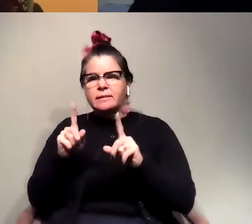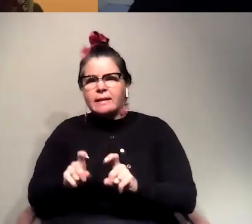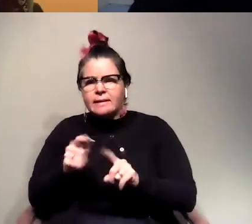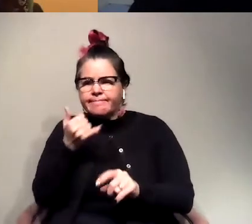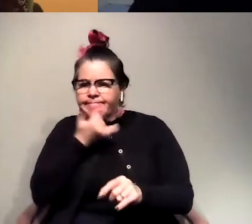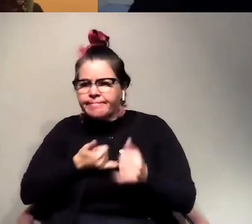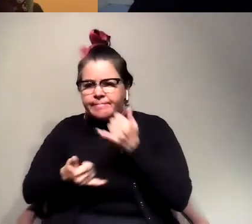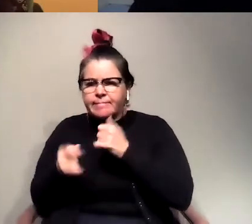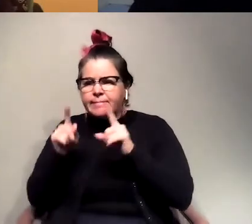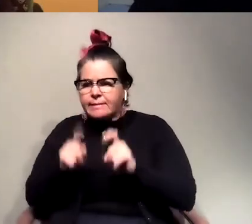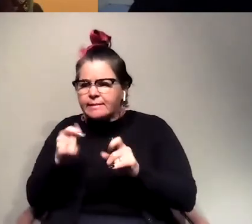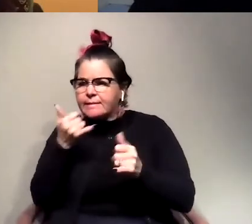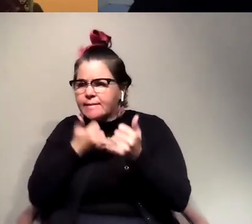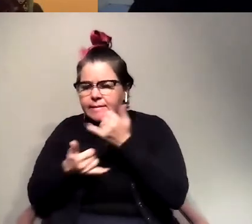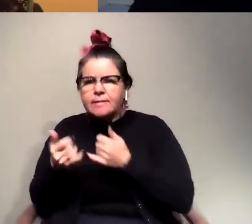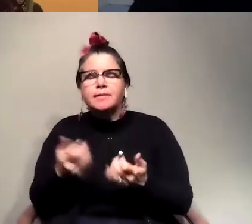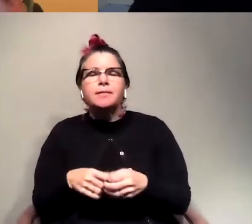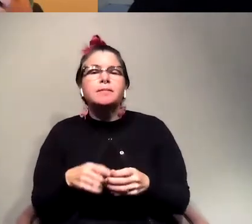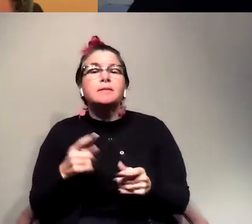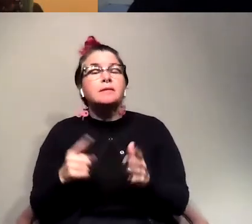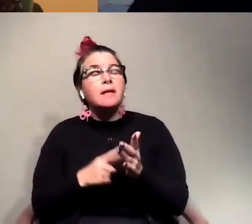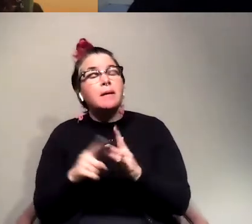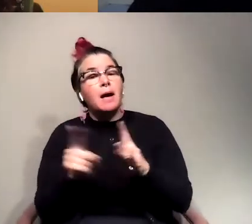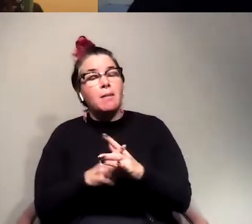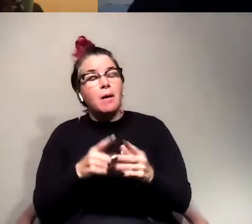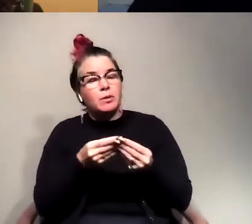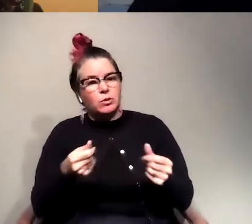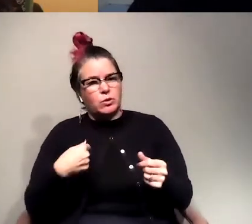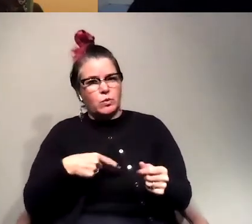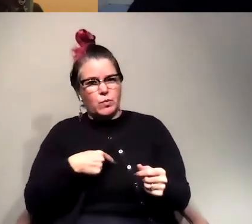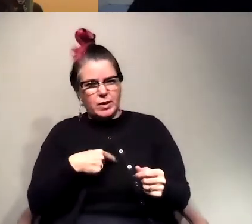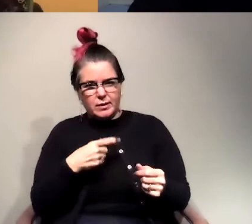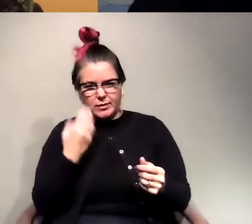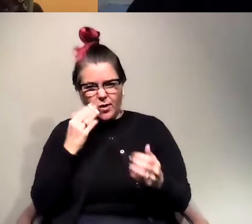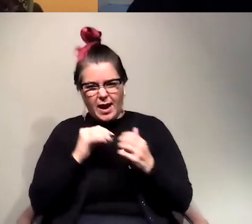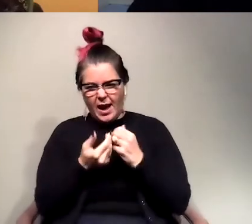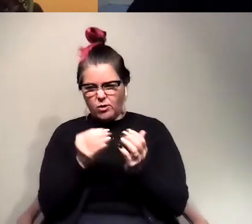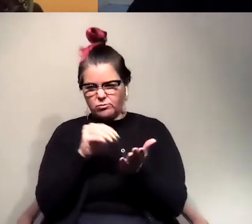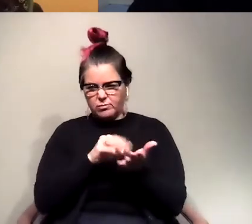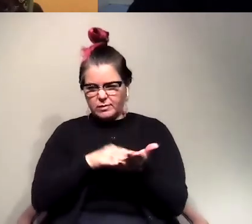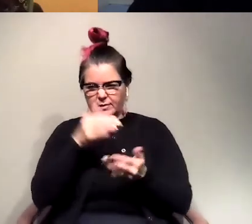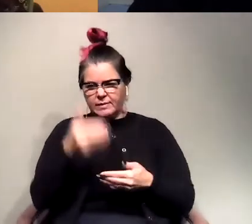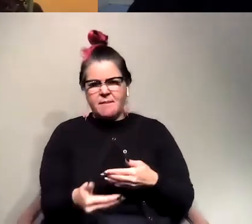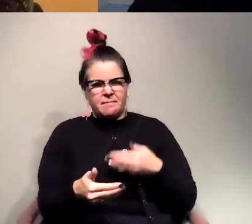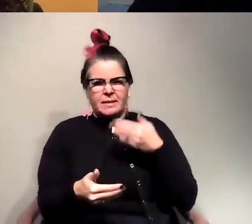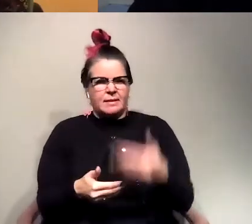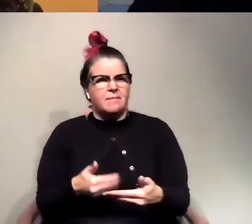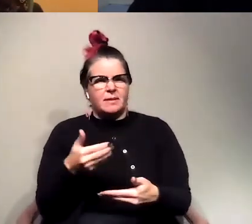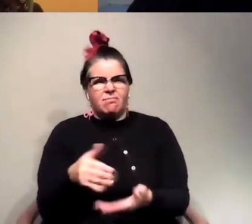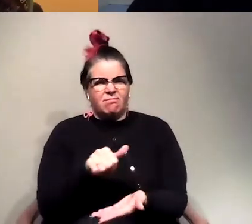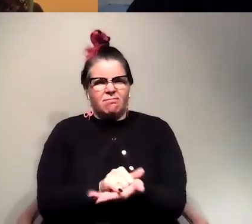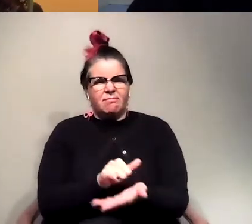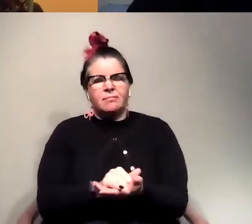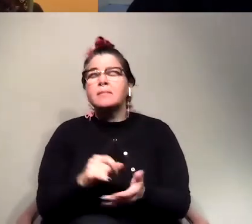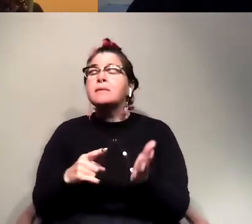so sometimes it can come up with solutions to problems that we don't really know how to write down step-by-step instructions for. And sometimes it